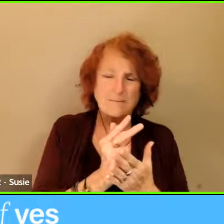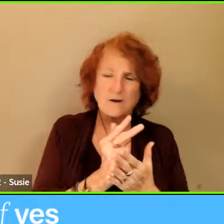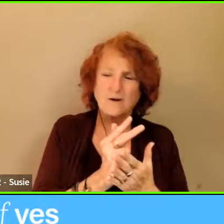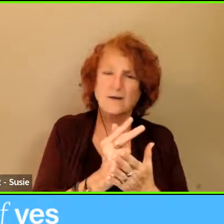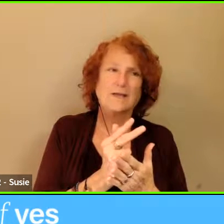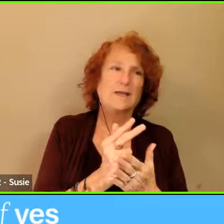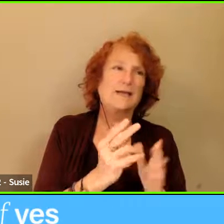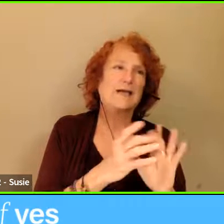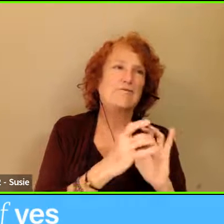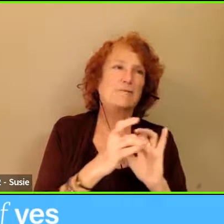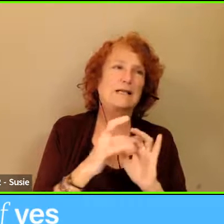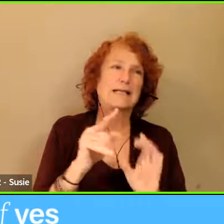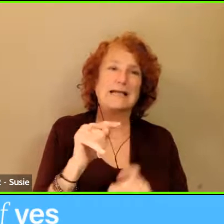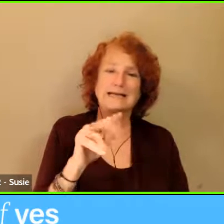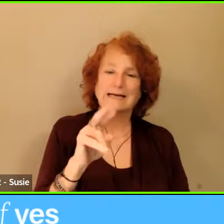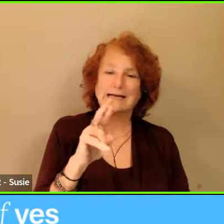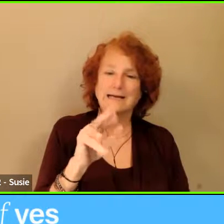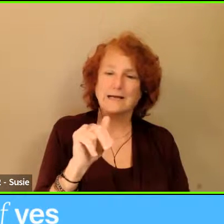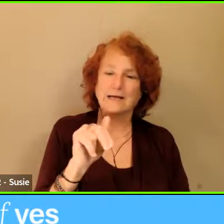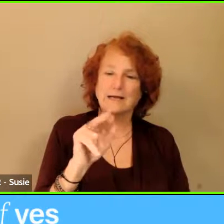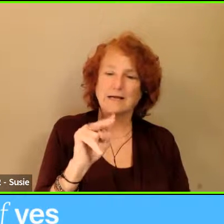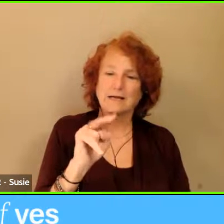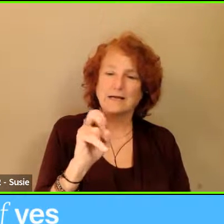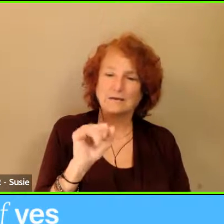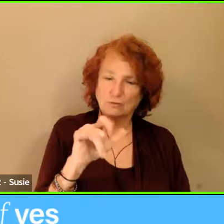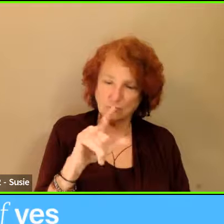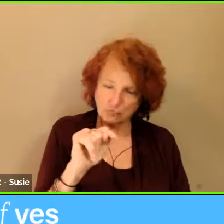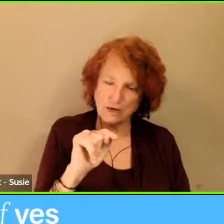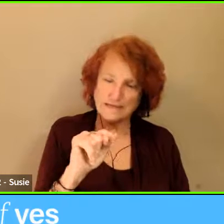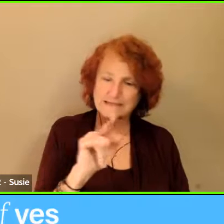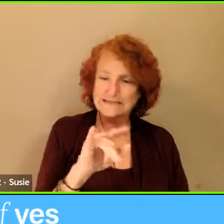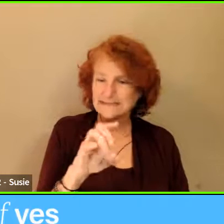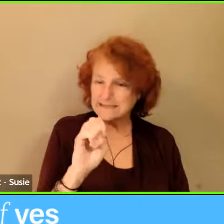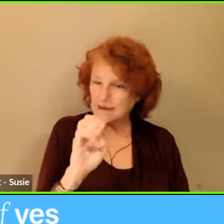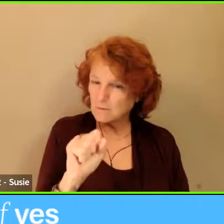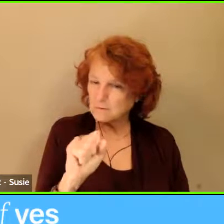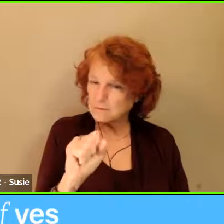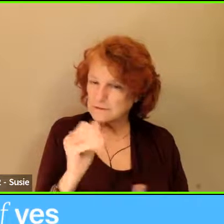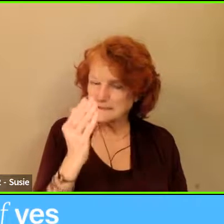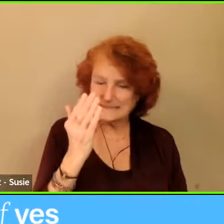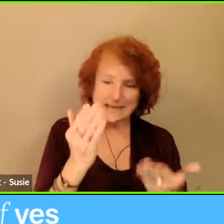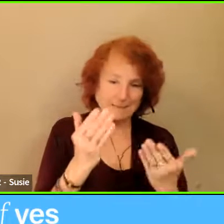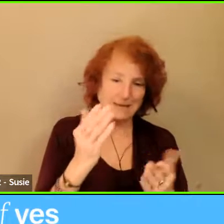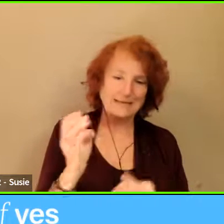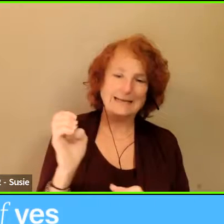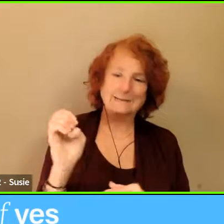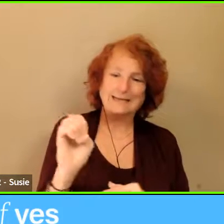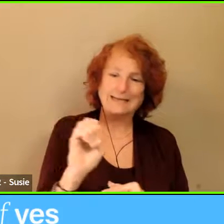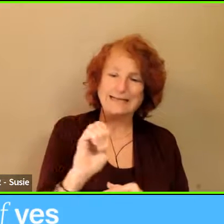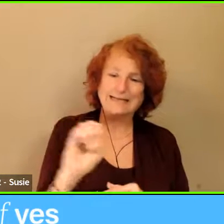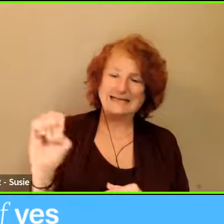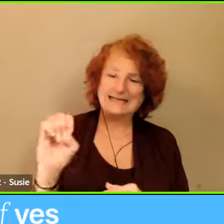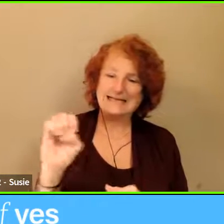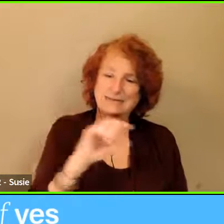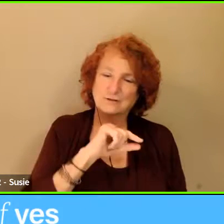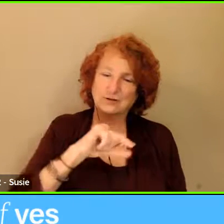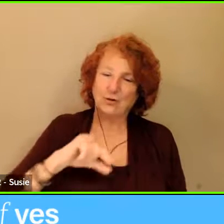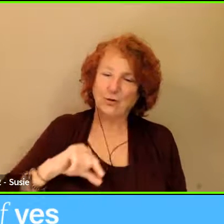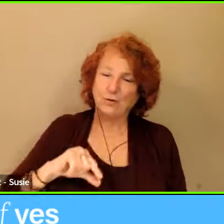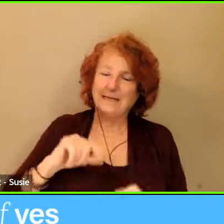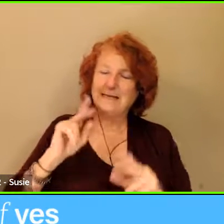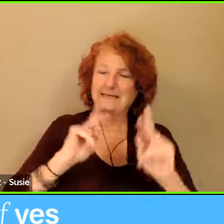zones? You mentioned a little bit about the fact that like in Eastern Queens, we might see people still